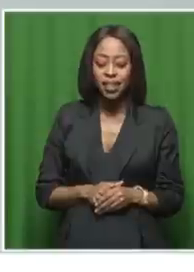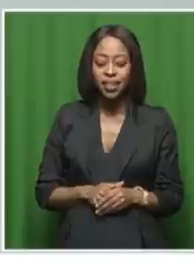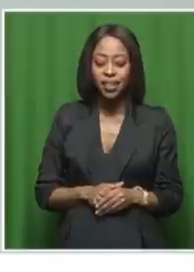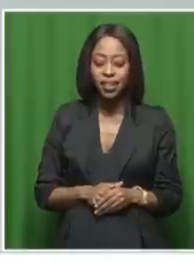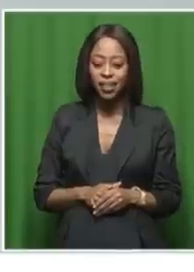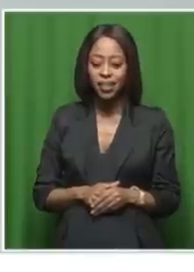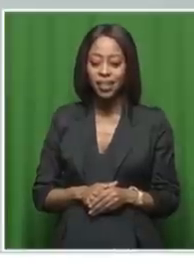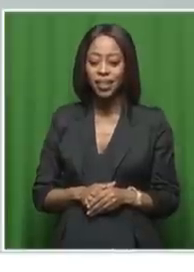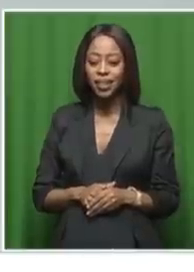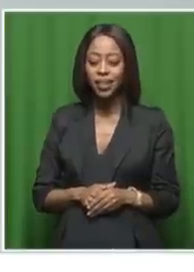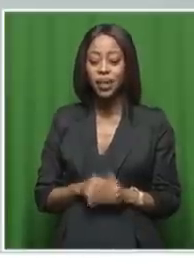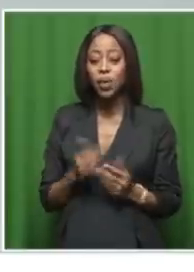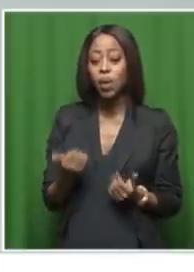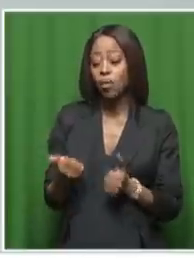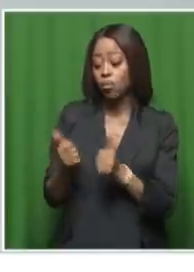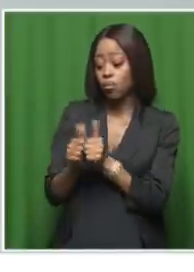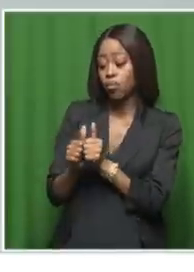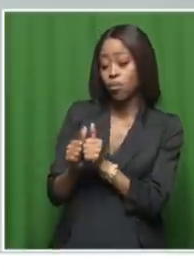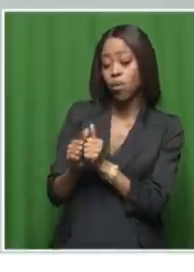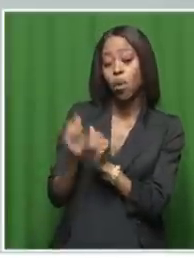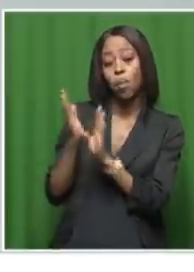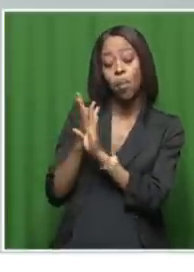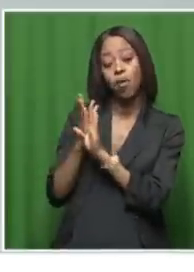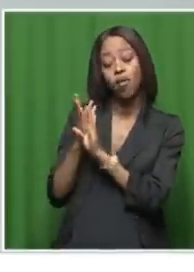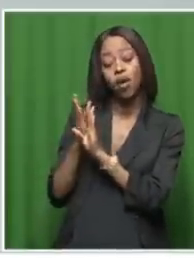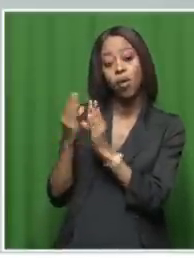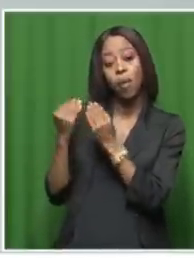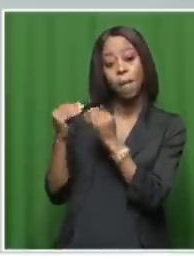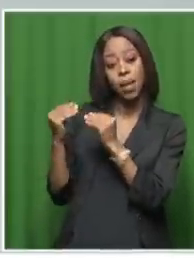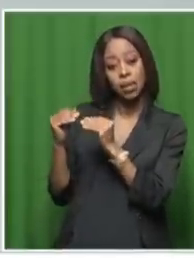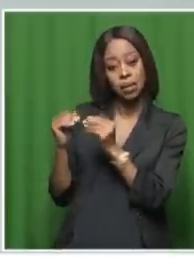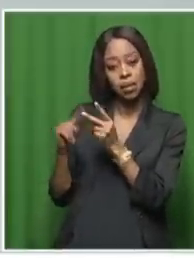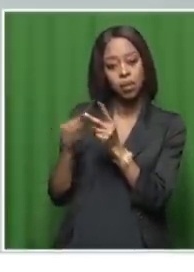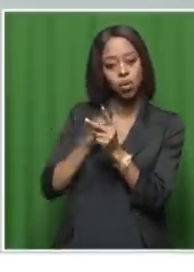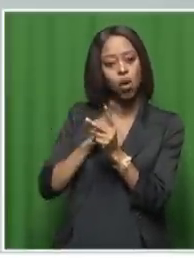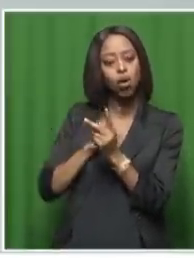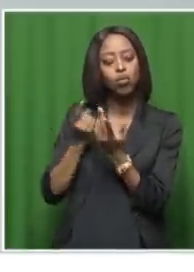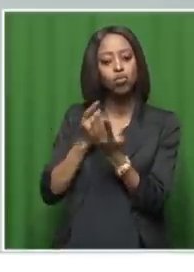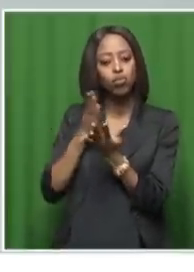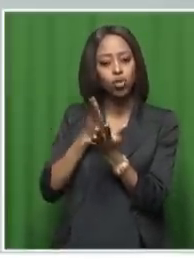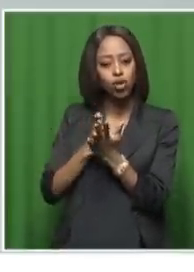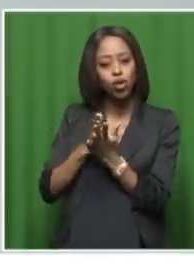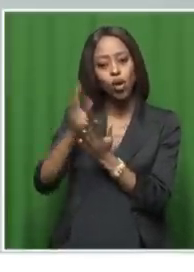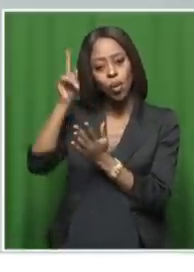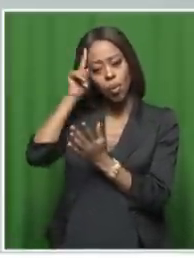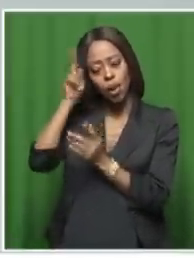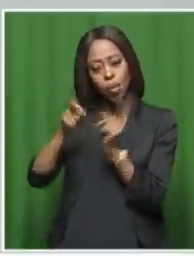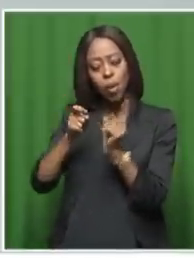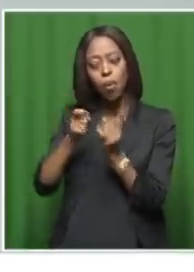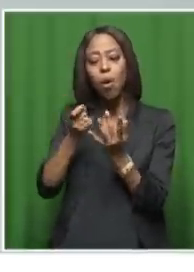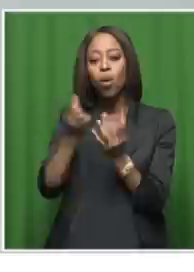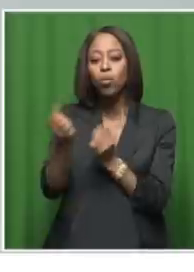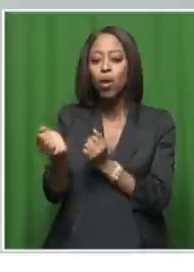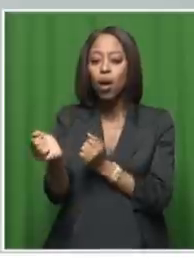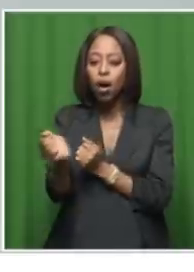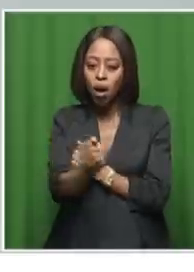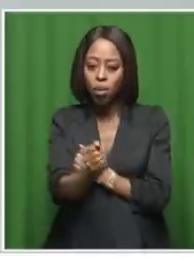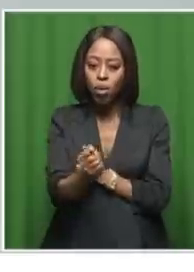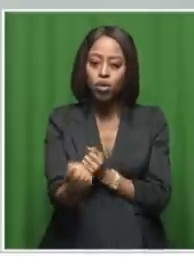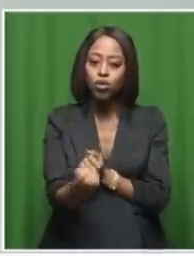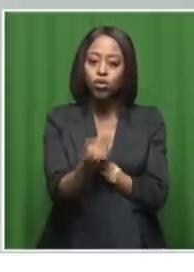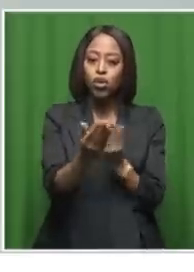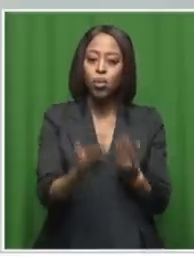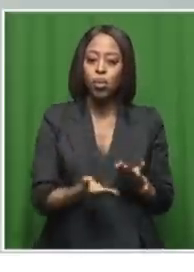We are actively partnering with corporates and state-owned companies to achieve black supplier development. In terms of this partnership, the corporates